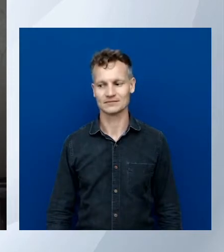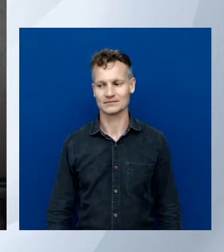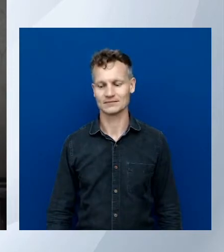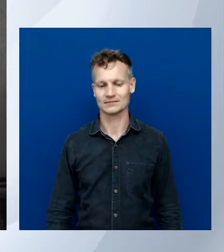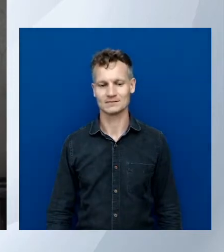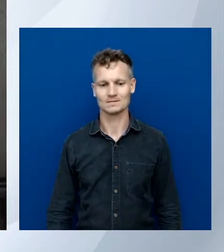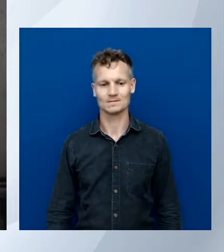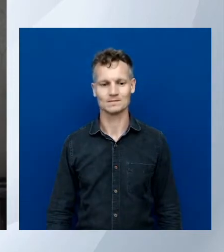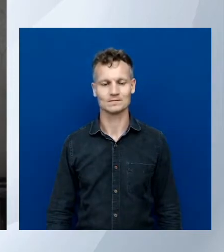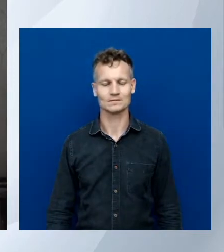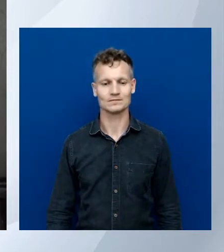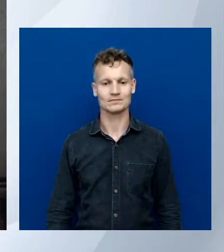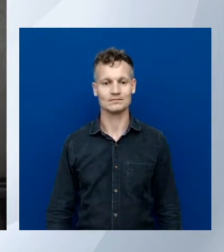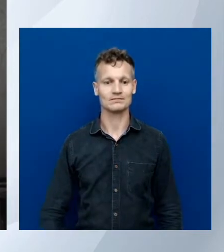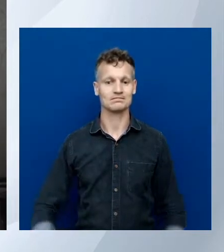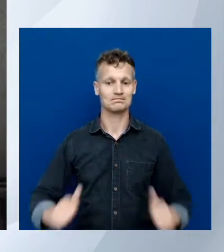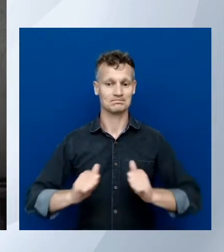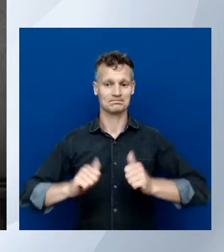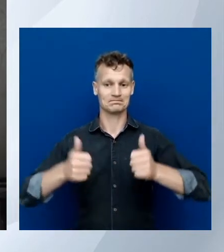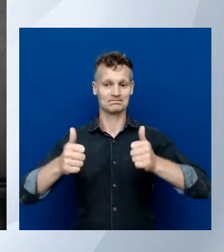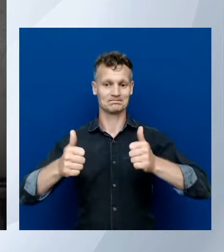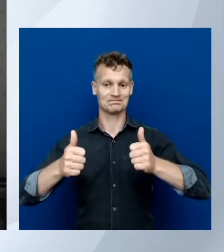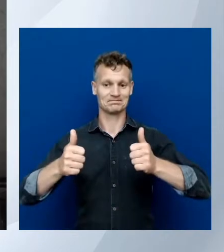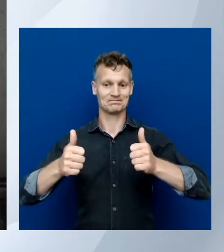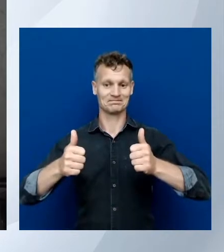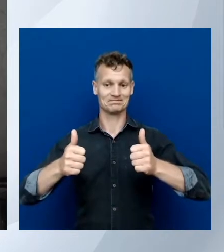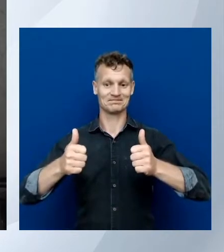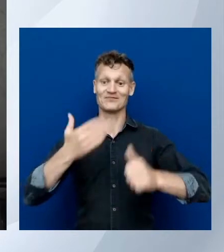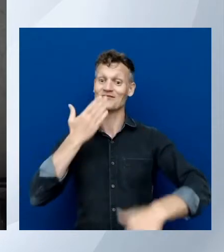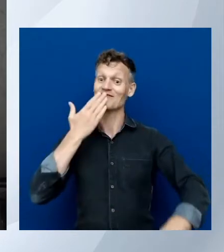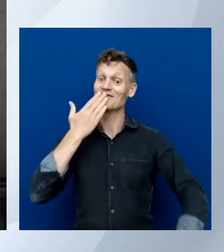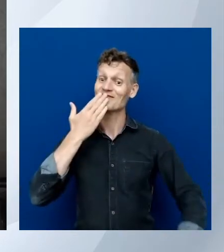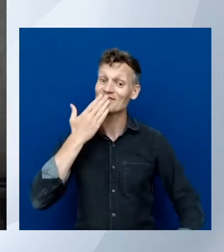All right. Thank you all for being here.